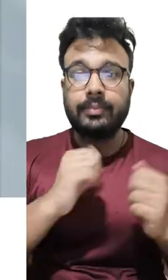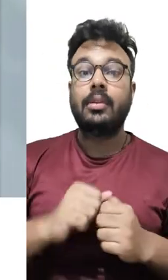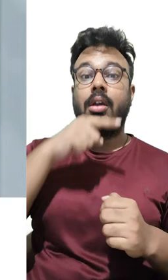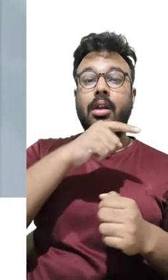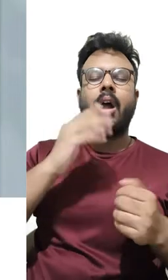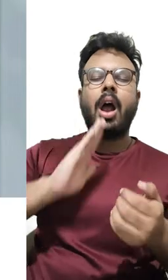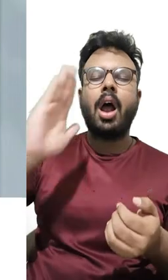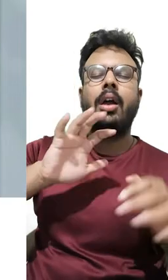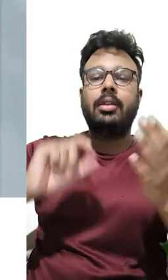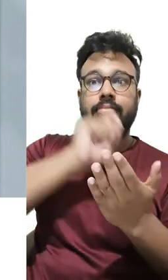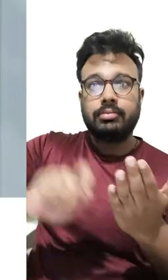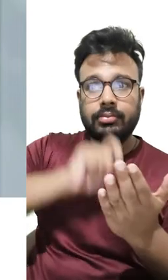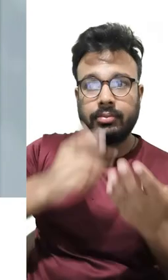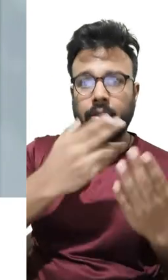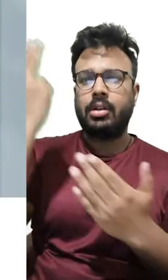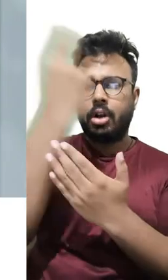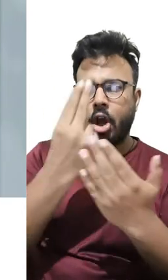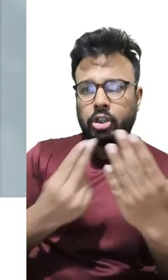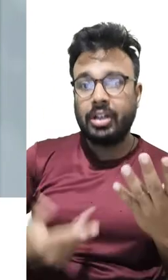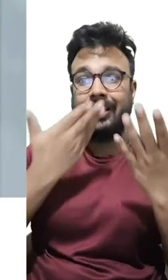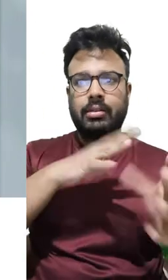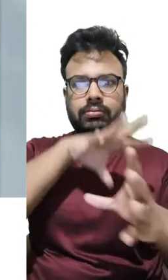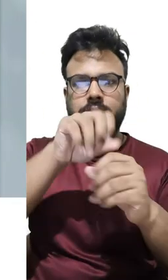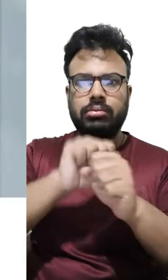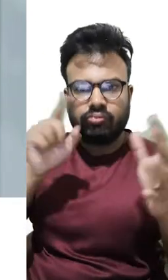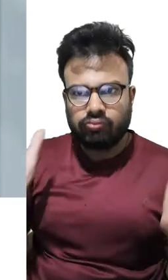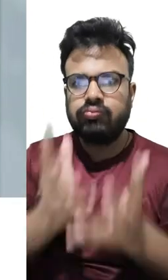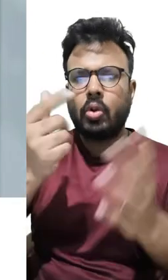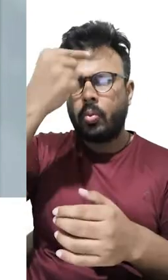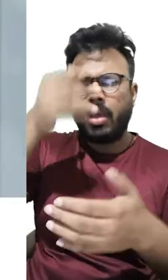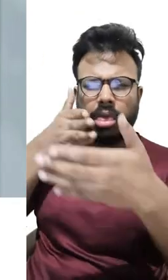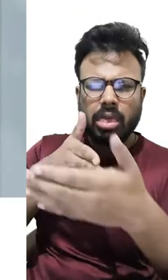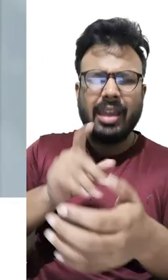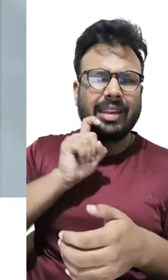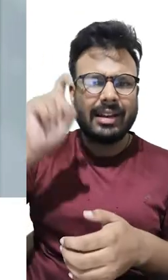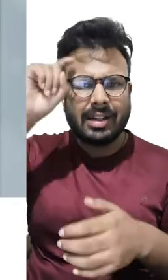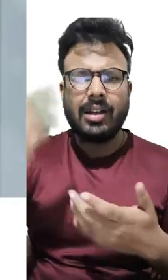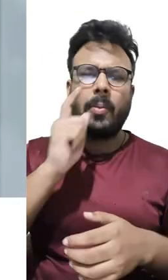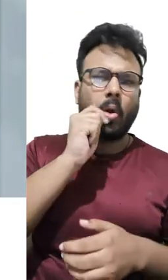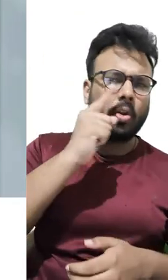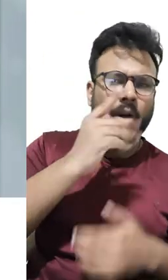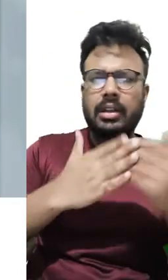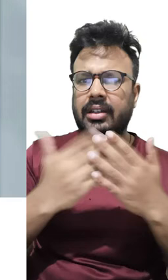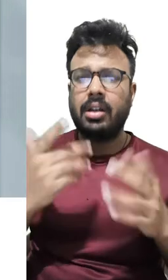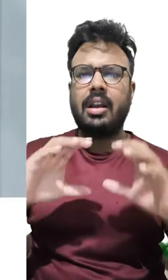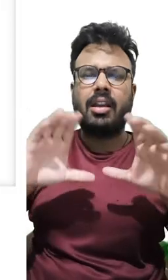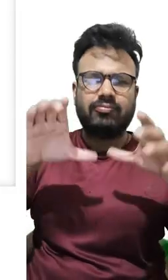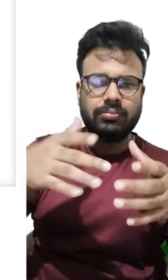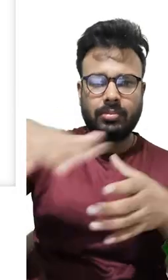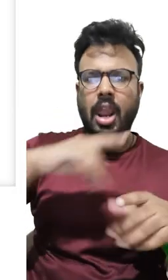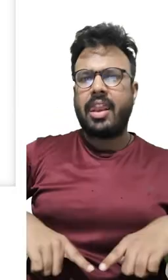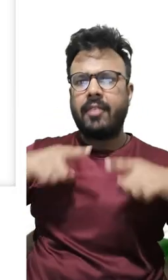an artist who juggled several roles. He was a writer, part-time chartered accountant, a playwright and a painter